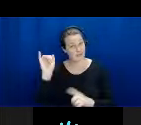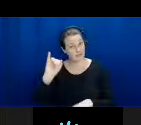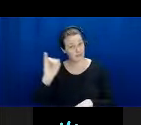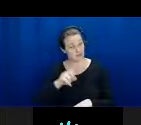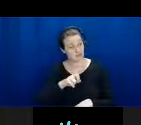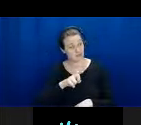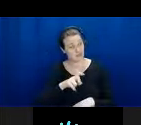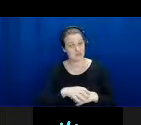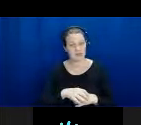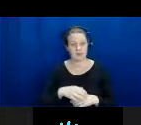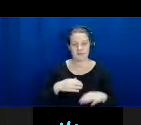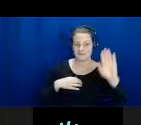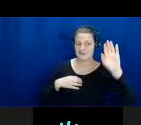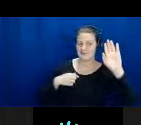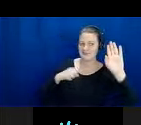Yeah, I can answer that. Yeah.